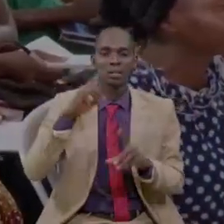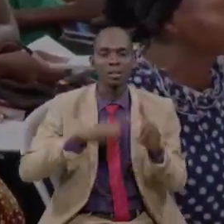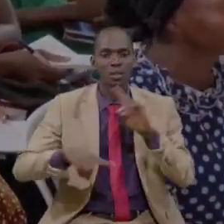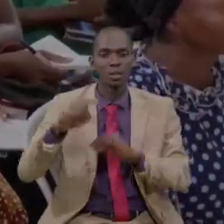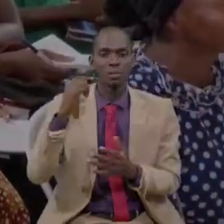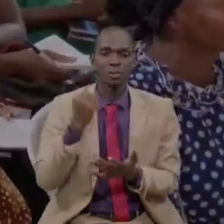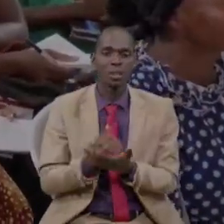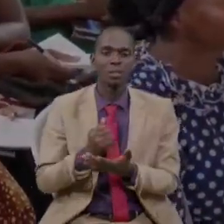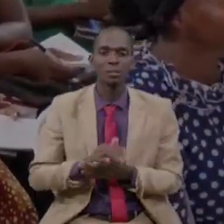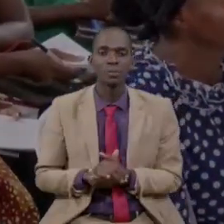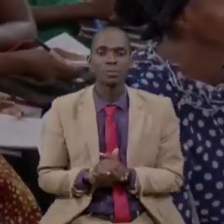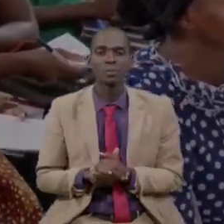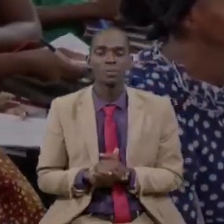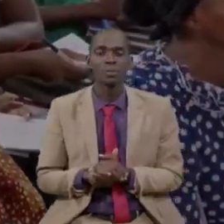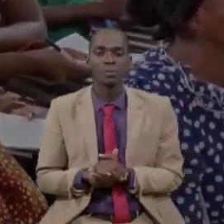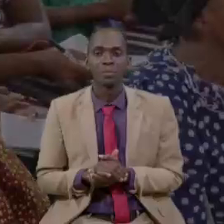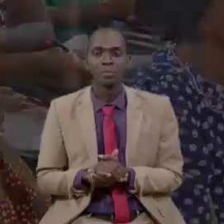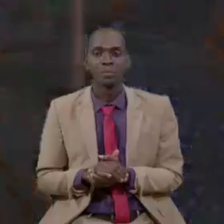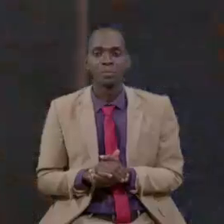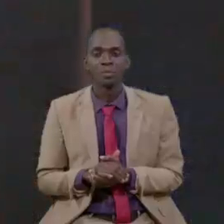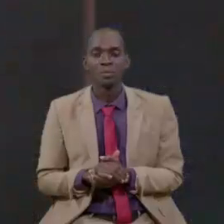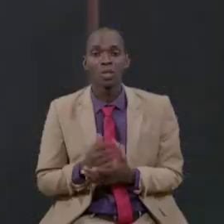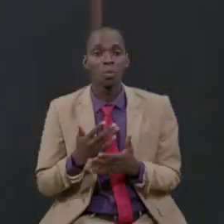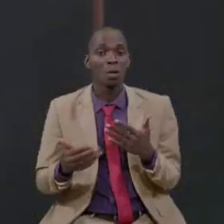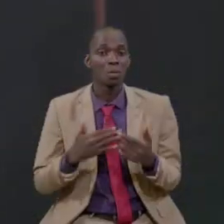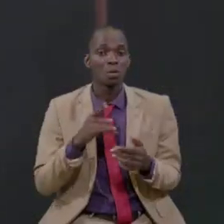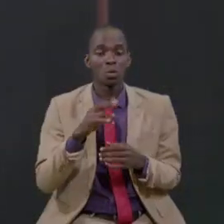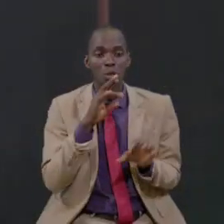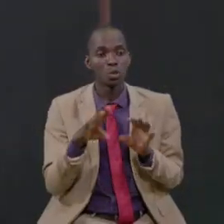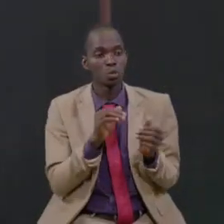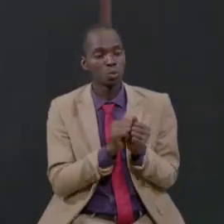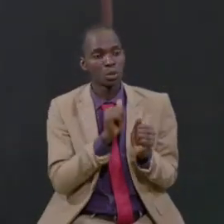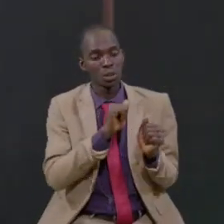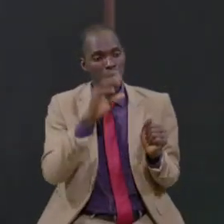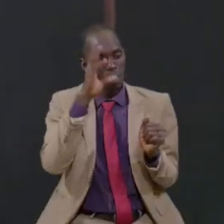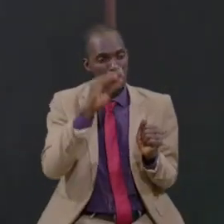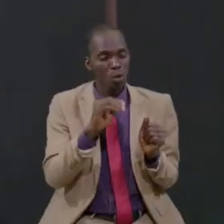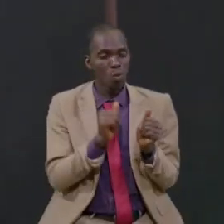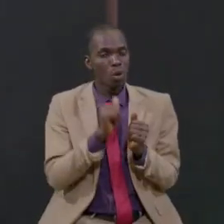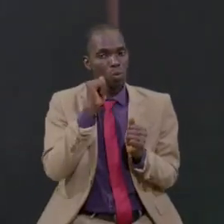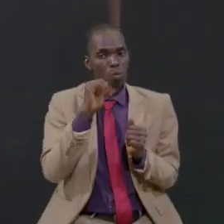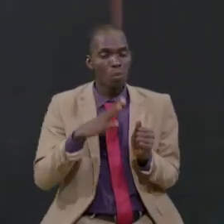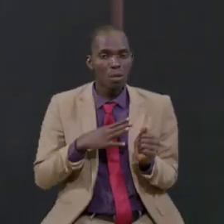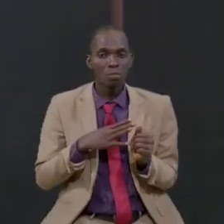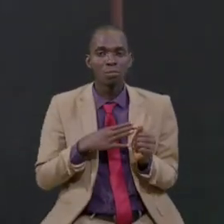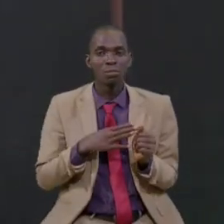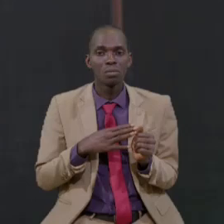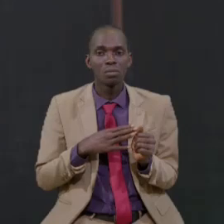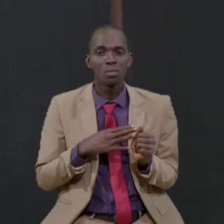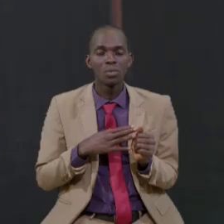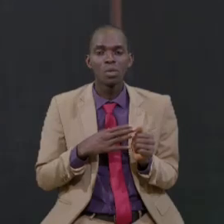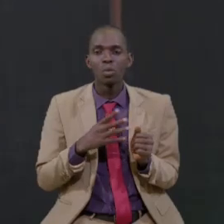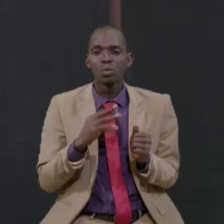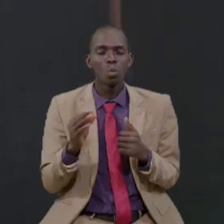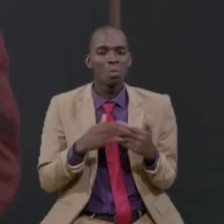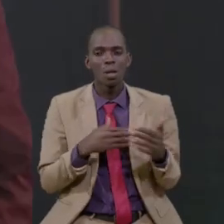And whatever you're doing with a man, with a wife, with a woman, no matter who that man is, no